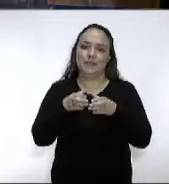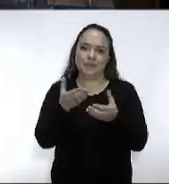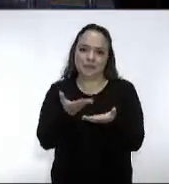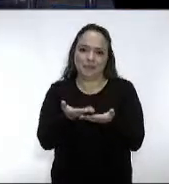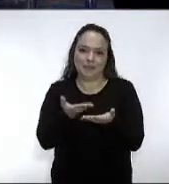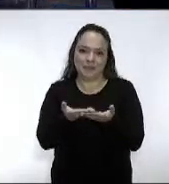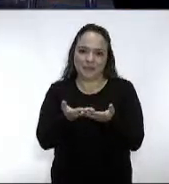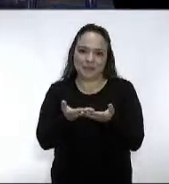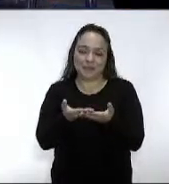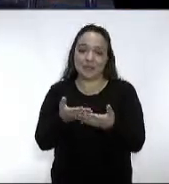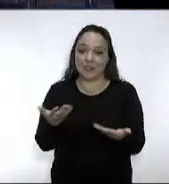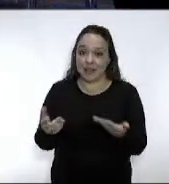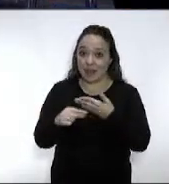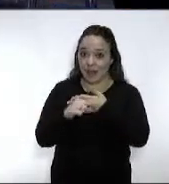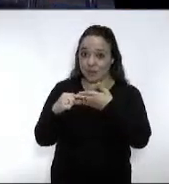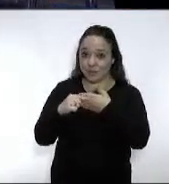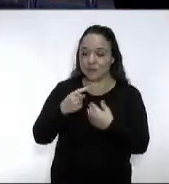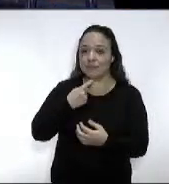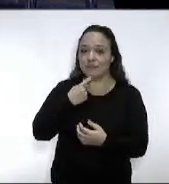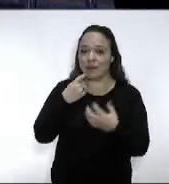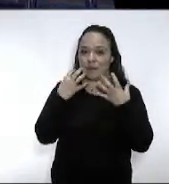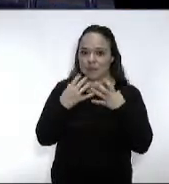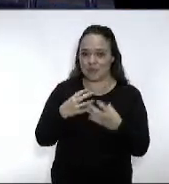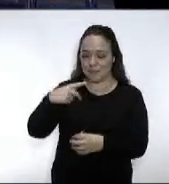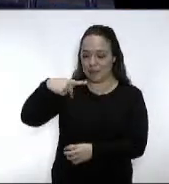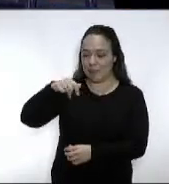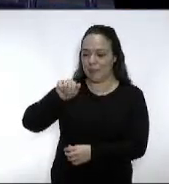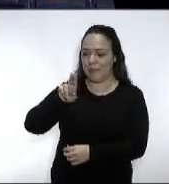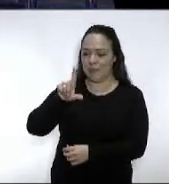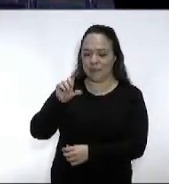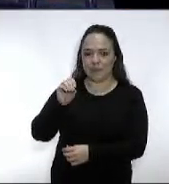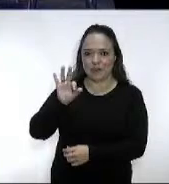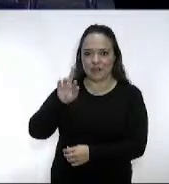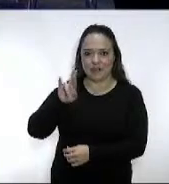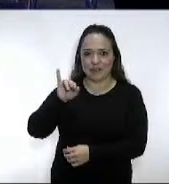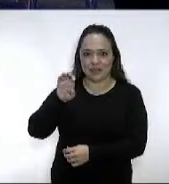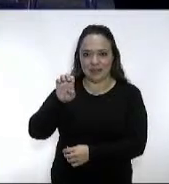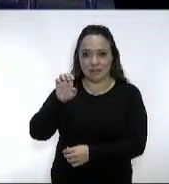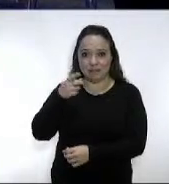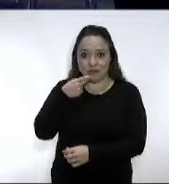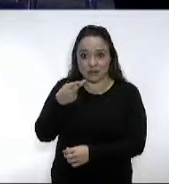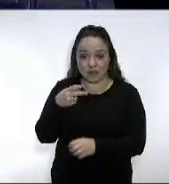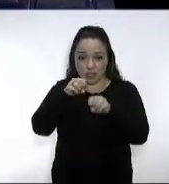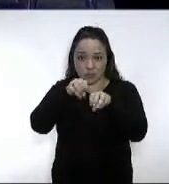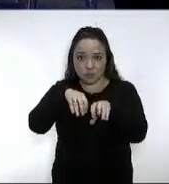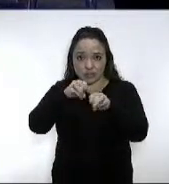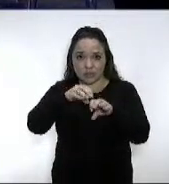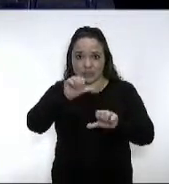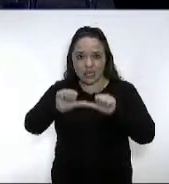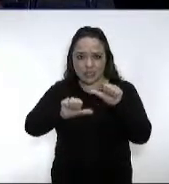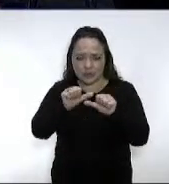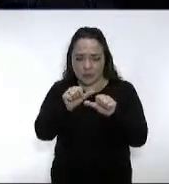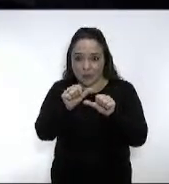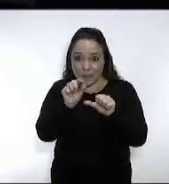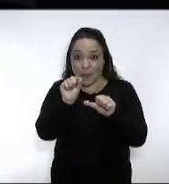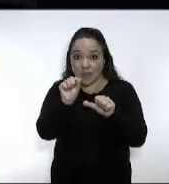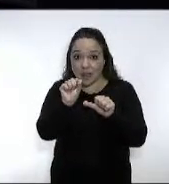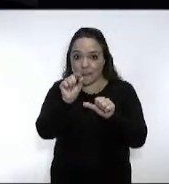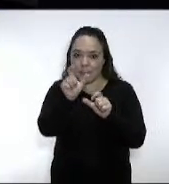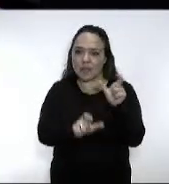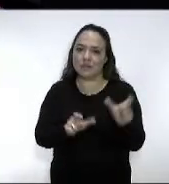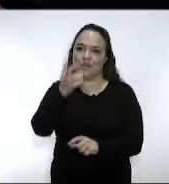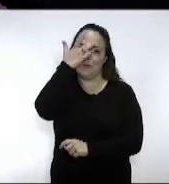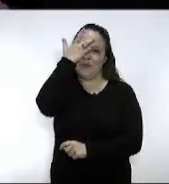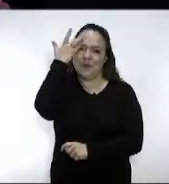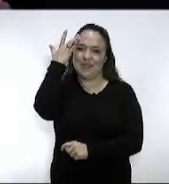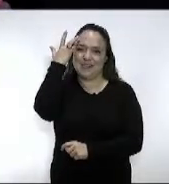were there to learn. We have learned with empathy for friends, had difficulties to present works. We have tested